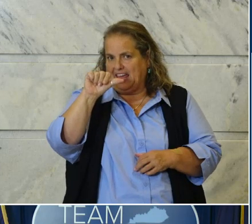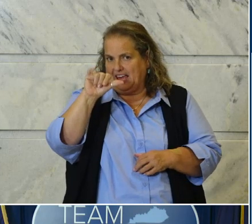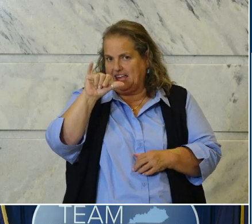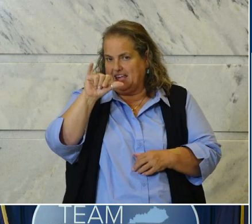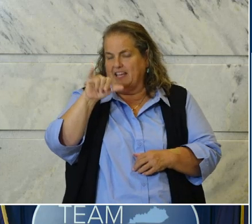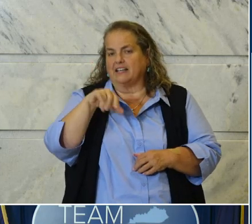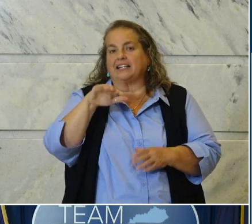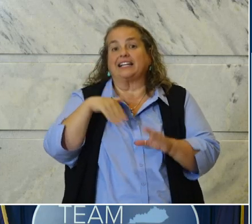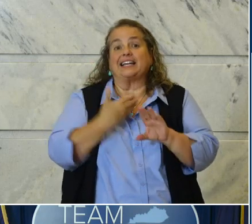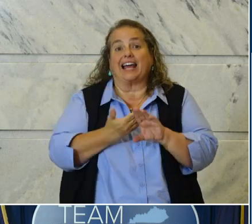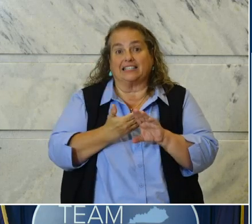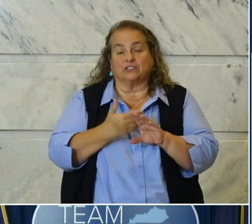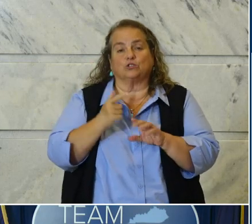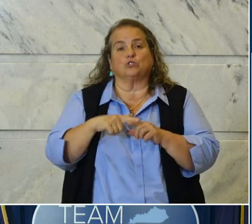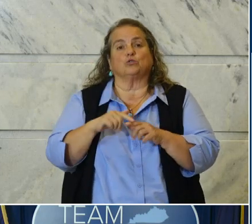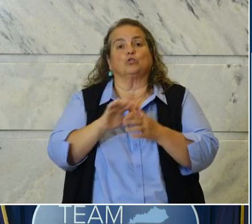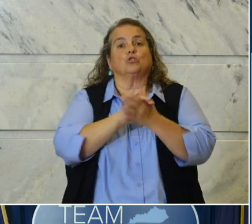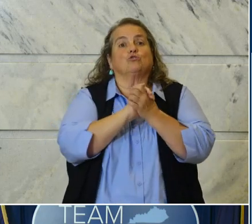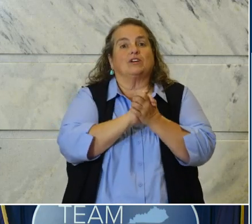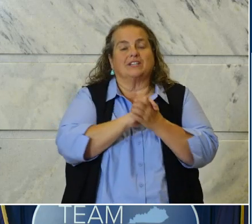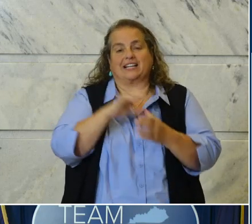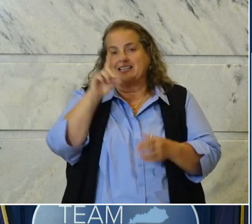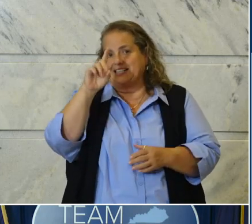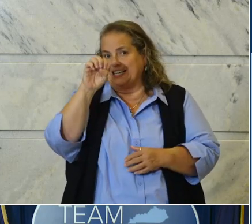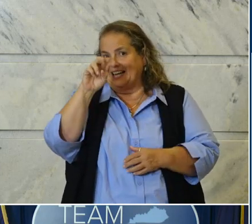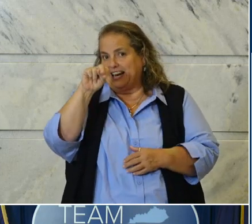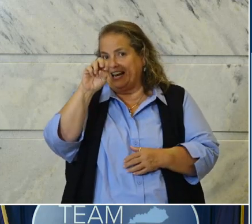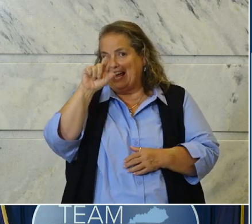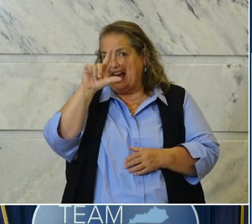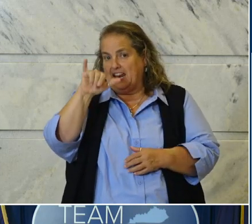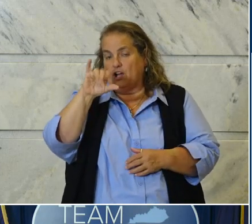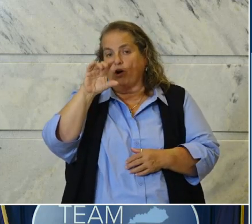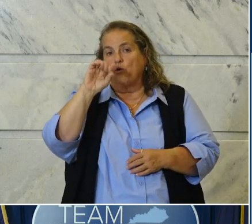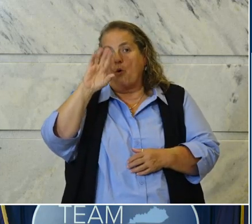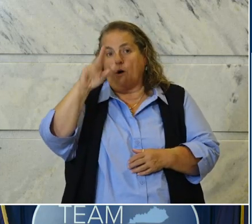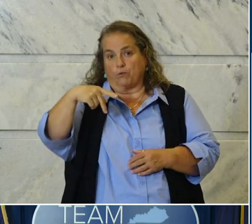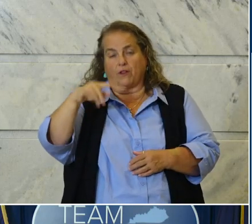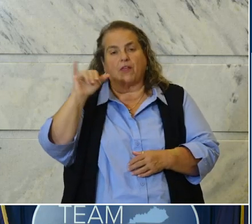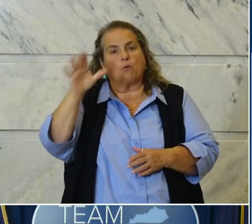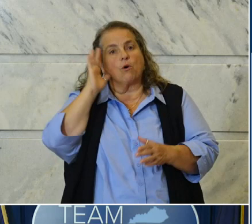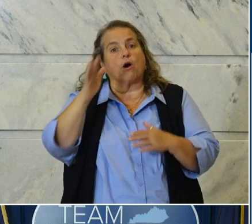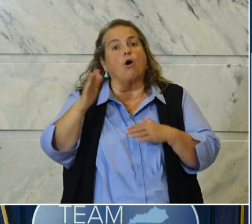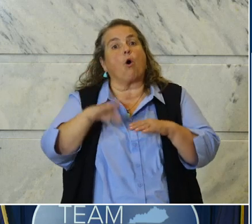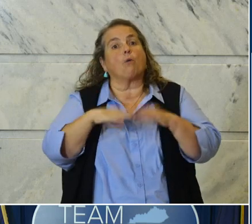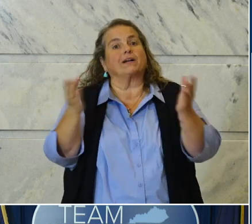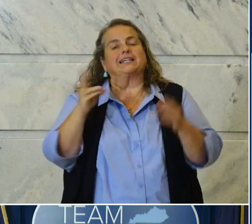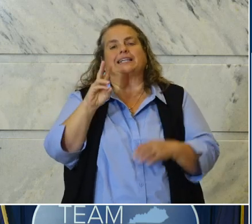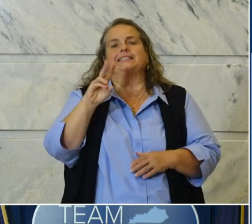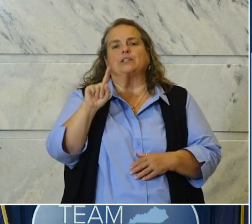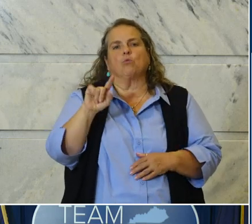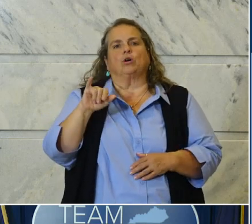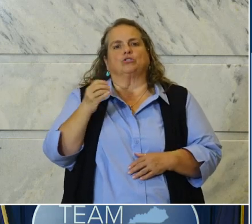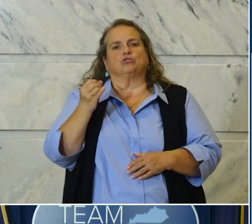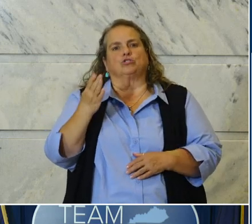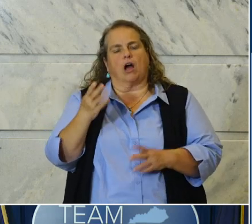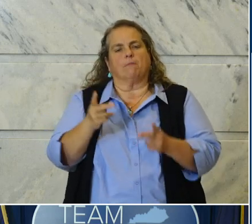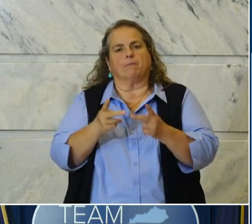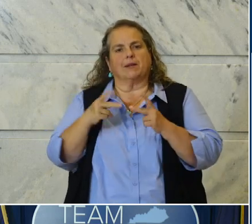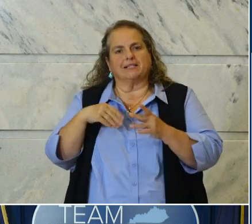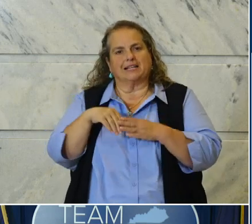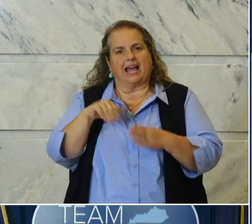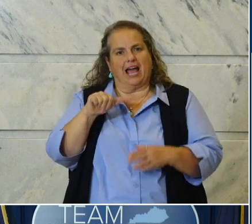Next is to congratulate the Dinelli Corporation, which plans to open a 61-job facility in